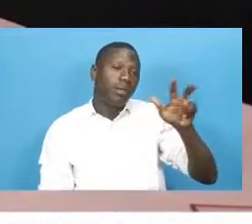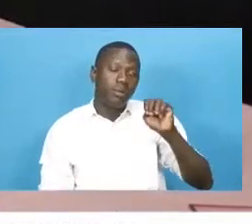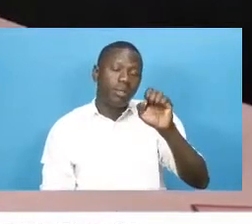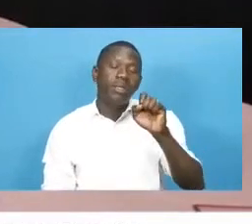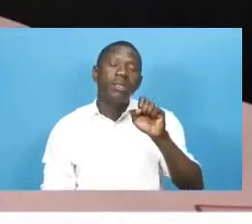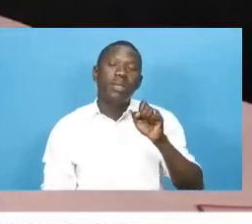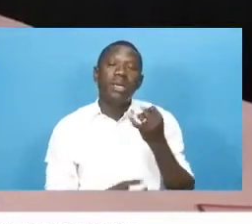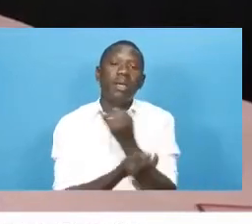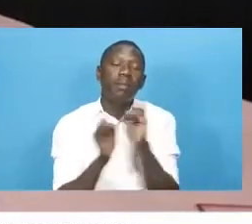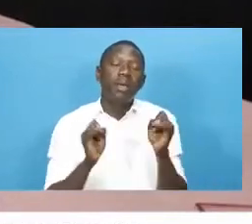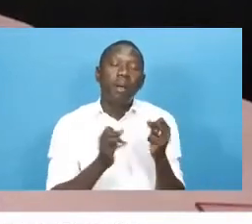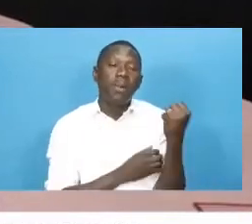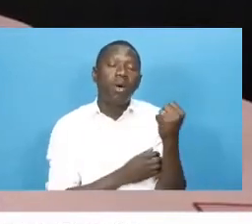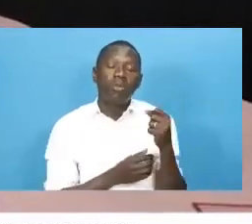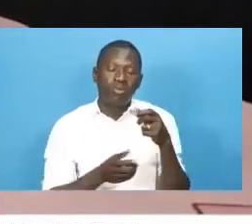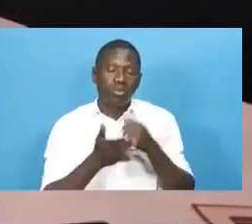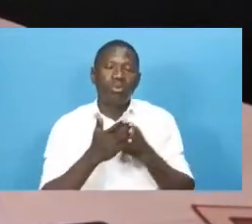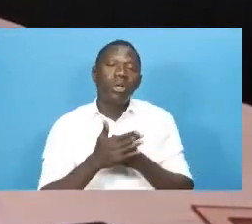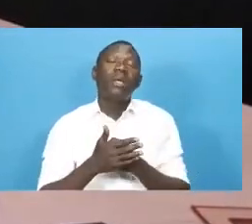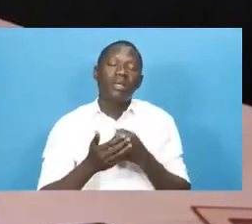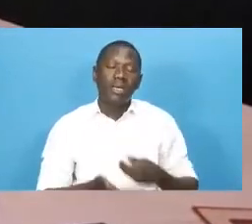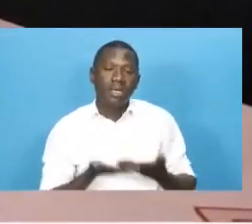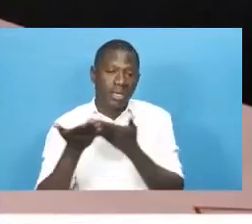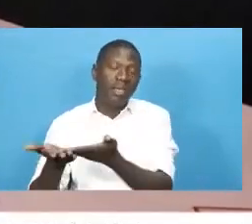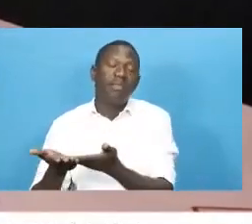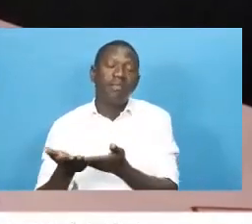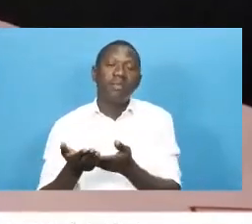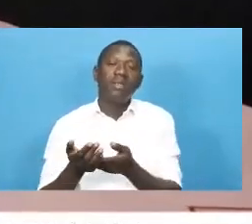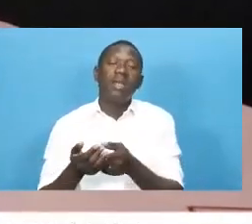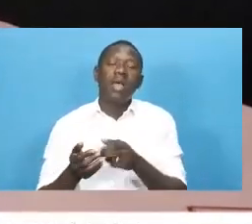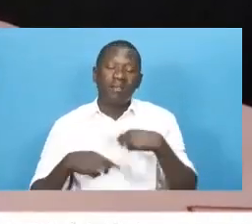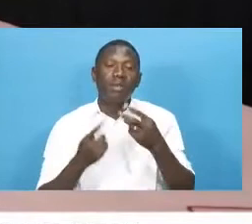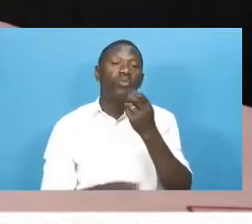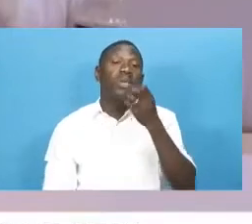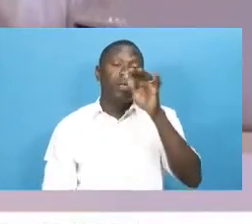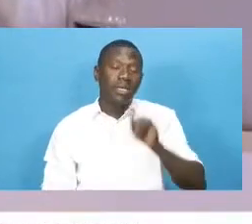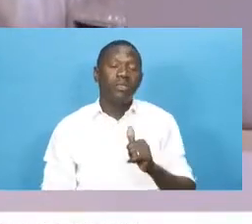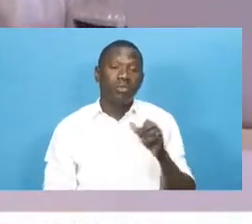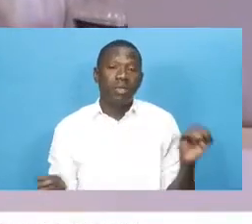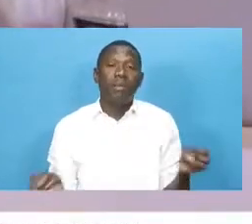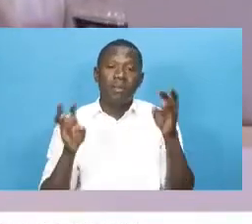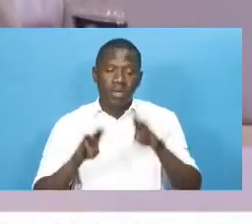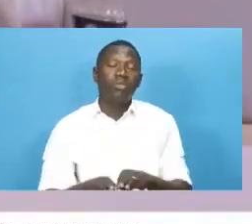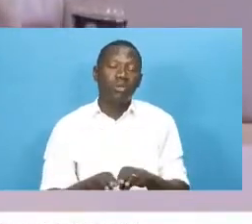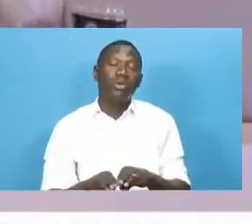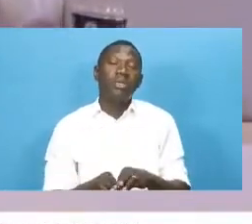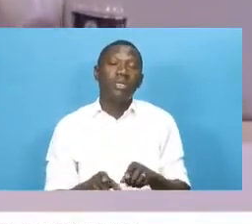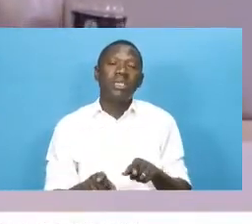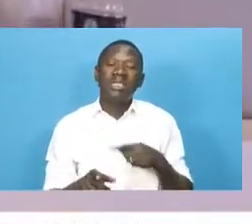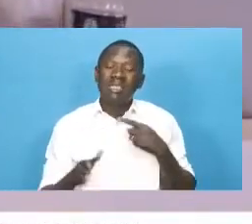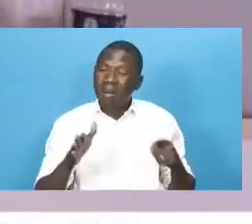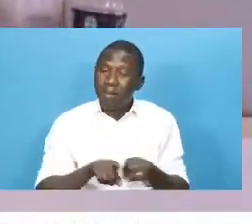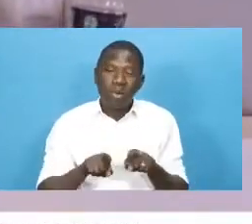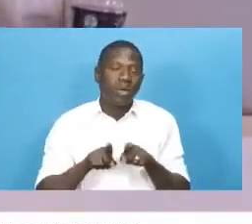The IPP will transfer the solar PV facilities to NAWEC after 20 years of implementation. The key national implementing partners